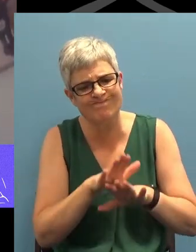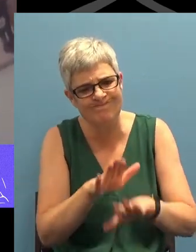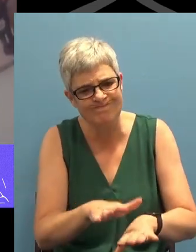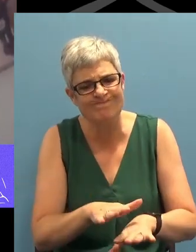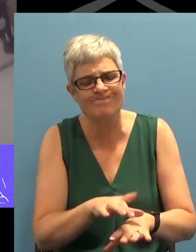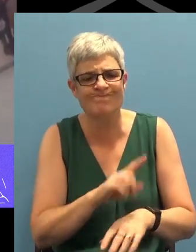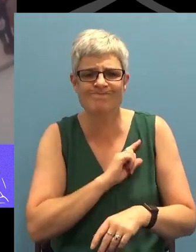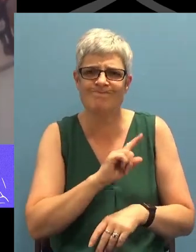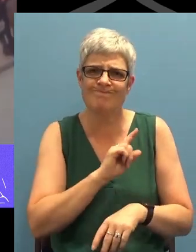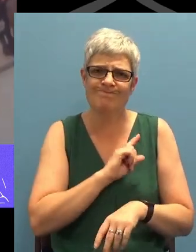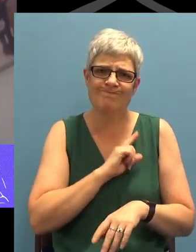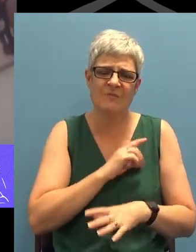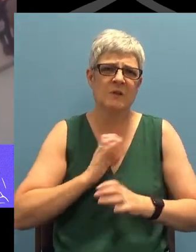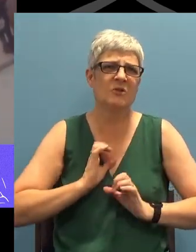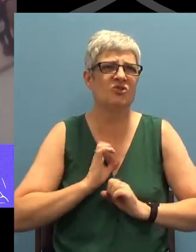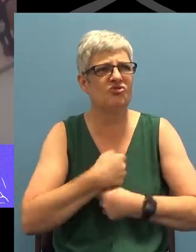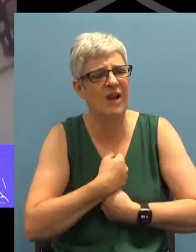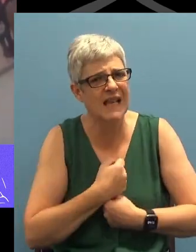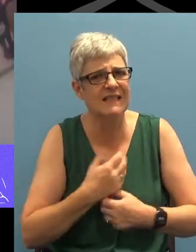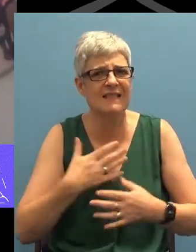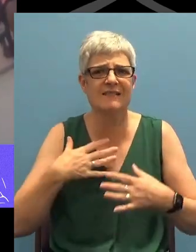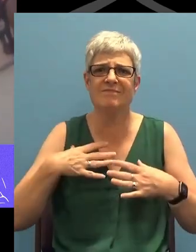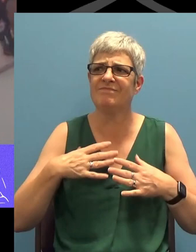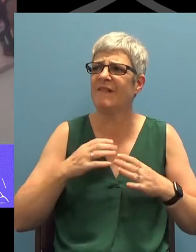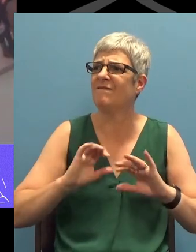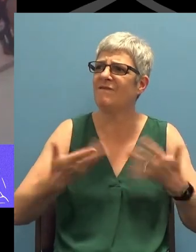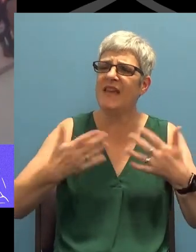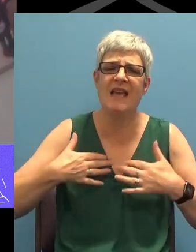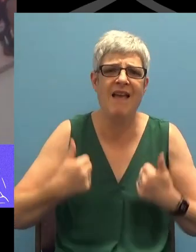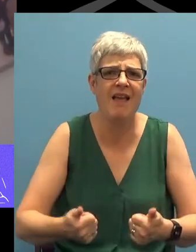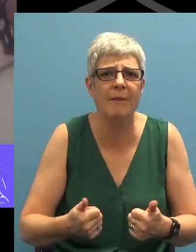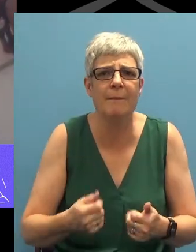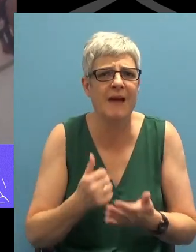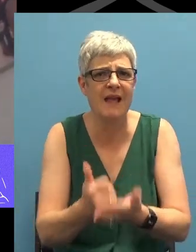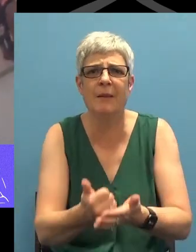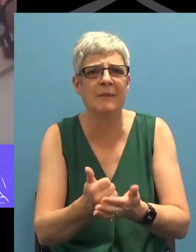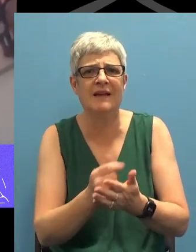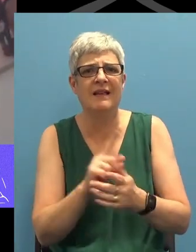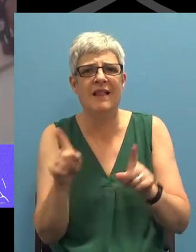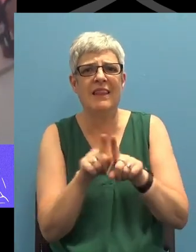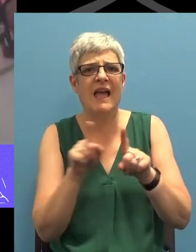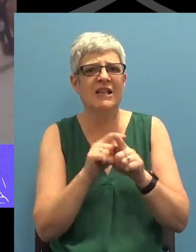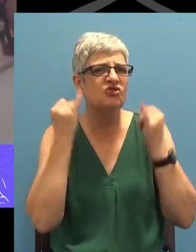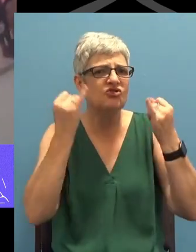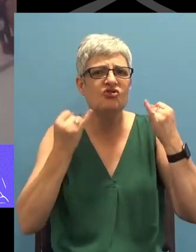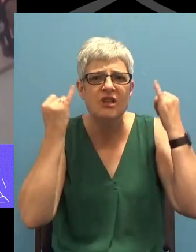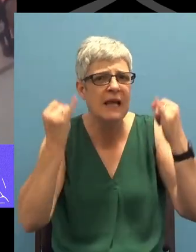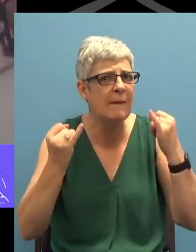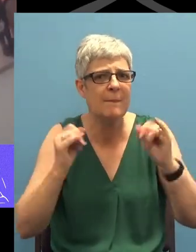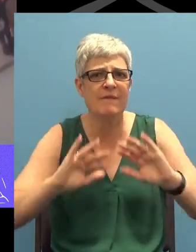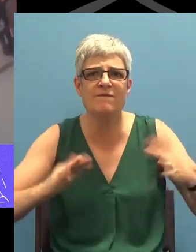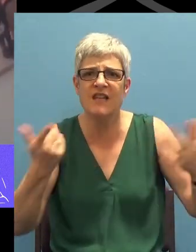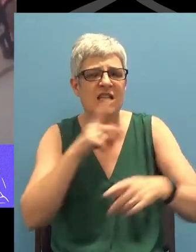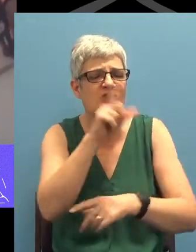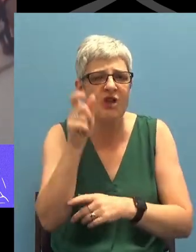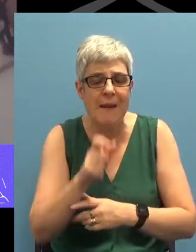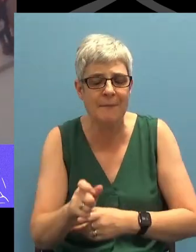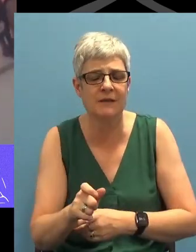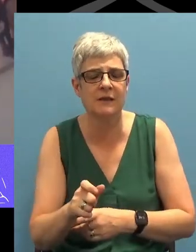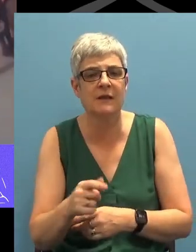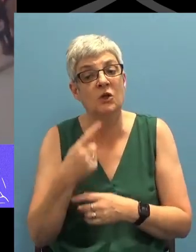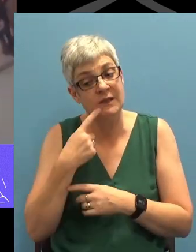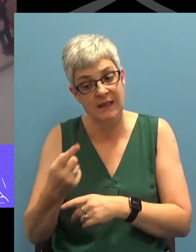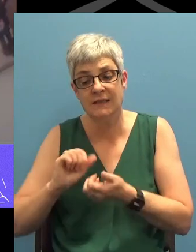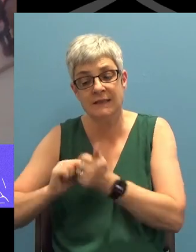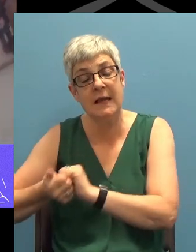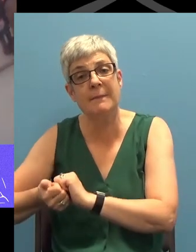them, because they were harassed and helpless, like sheep without a shepherd. Then he said